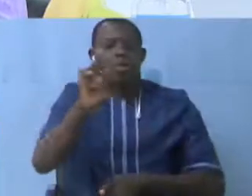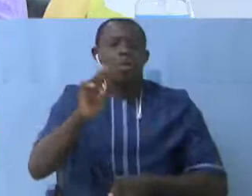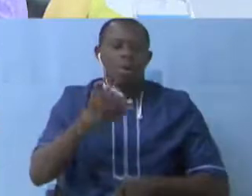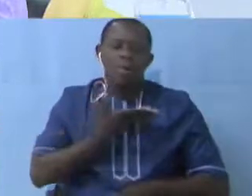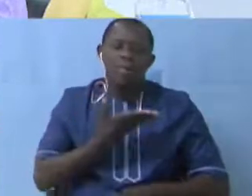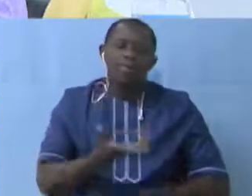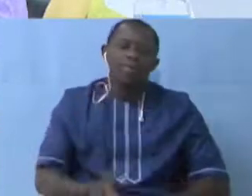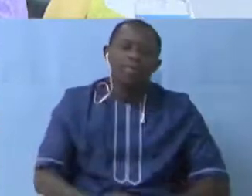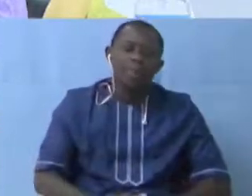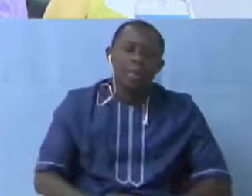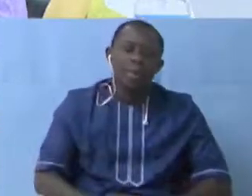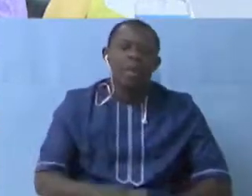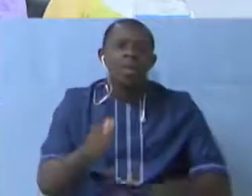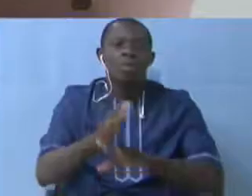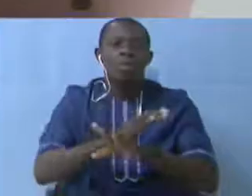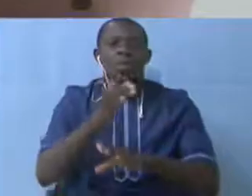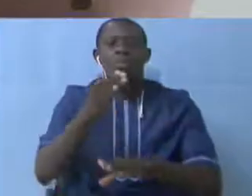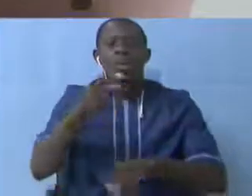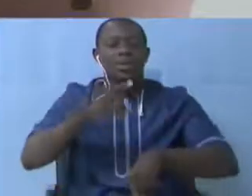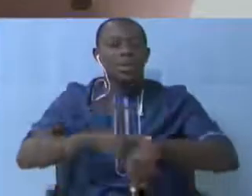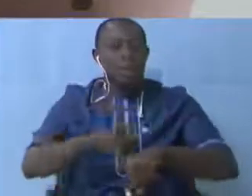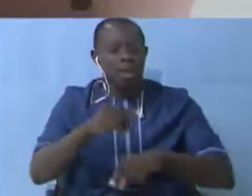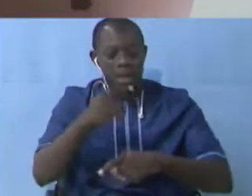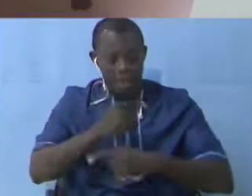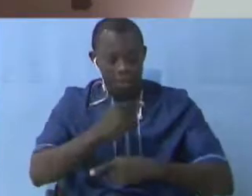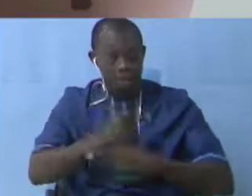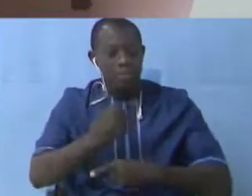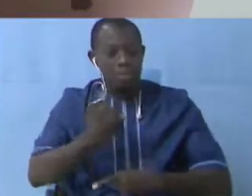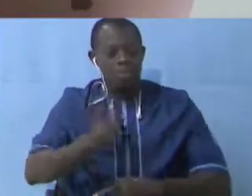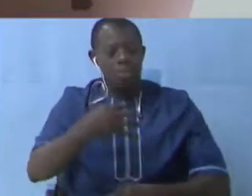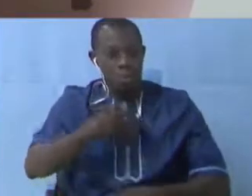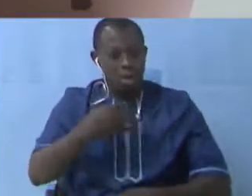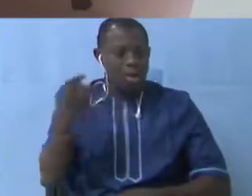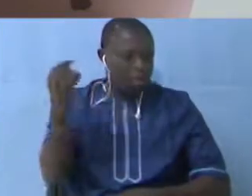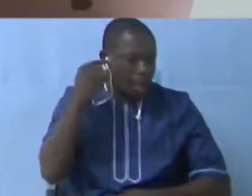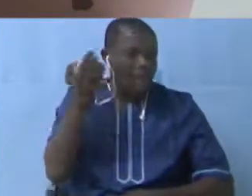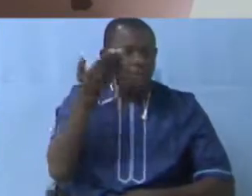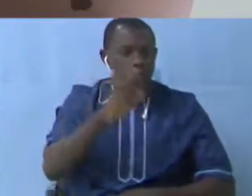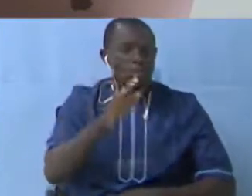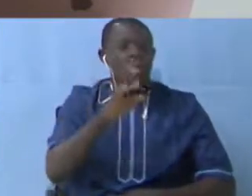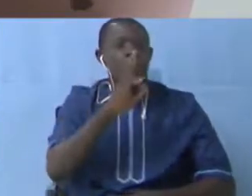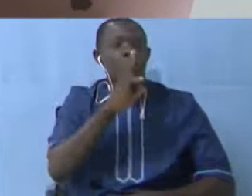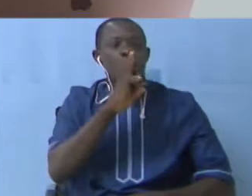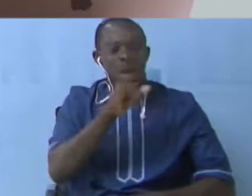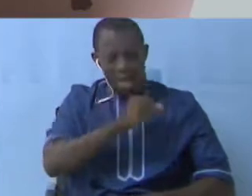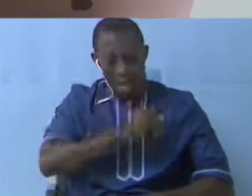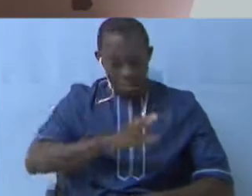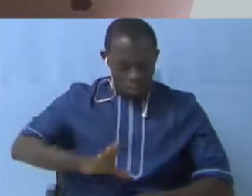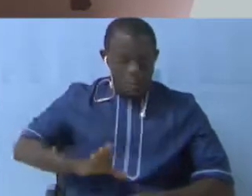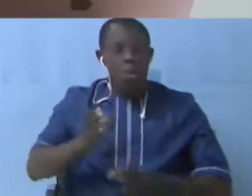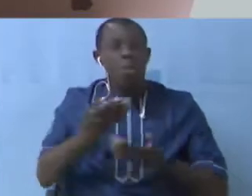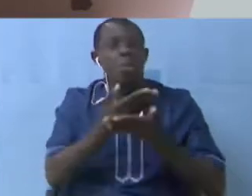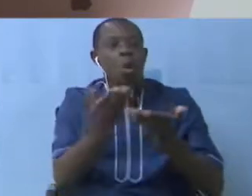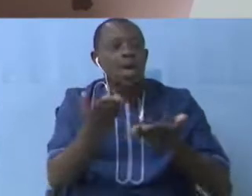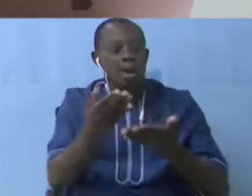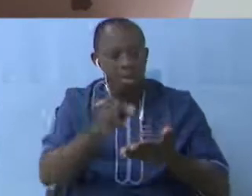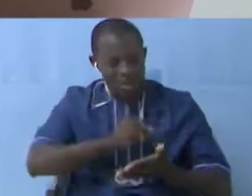But at this time, it was like the Gambian people wanted to hear from him because he was the president-elect. Yes,